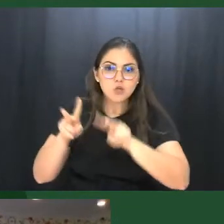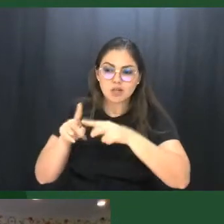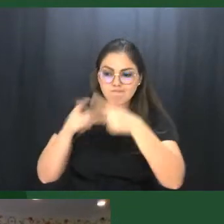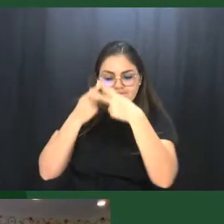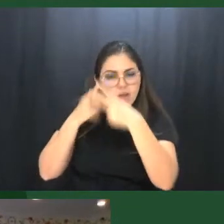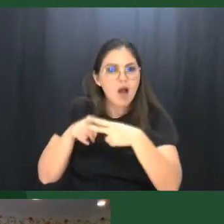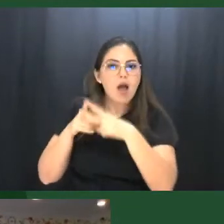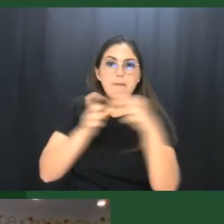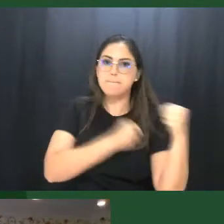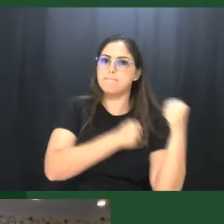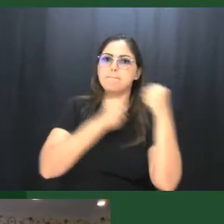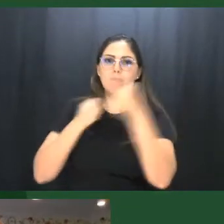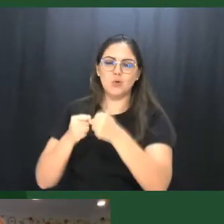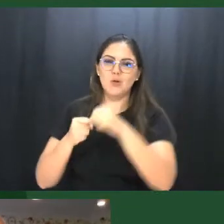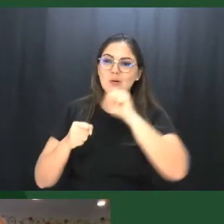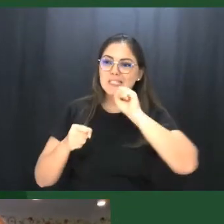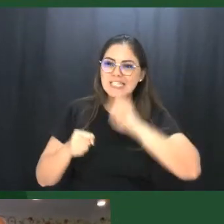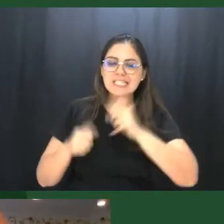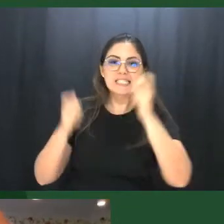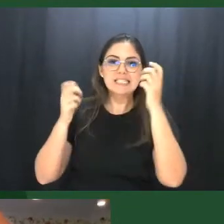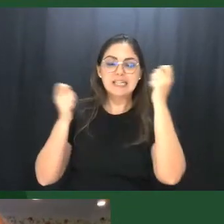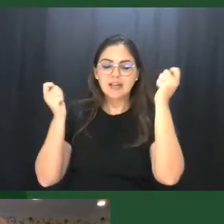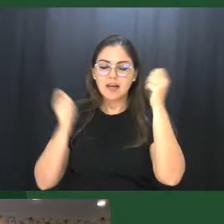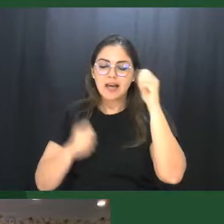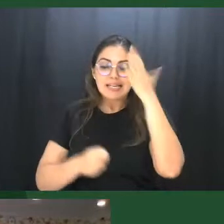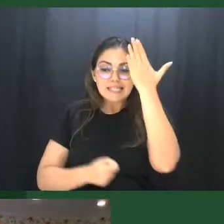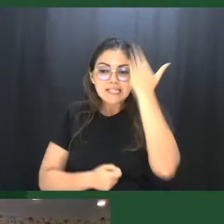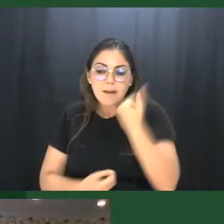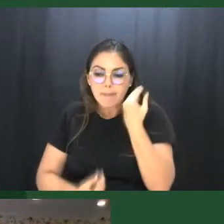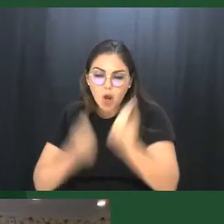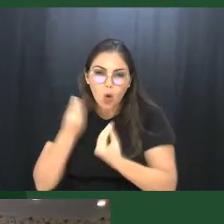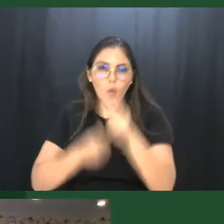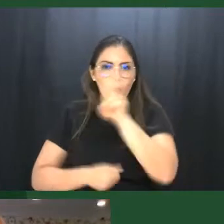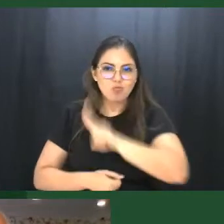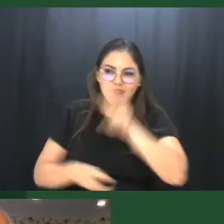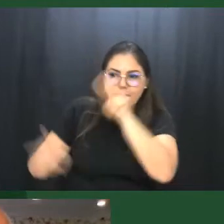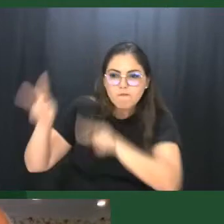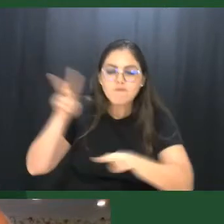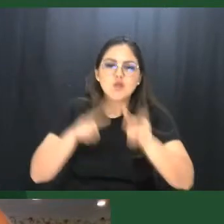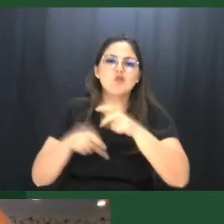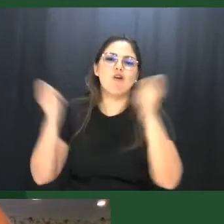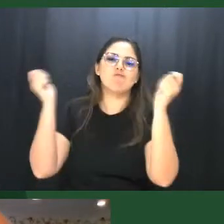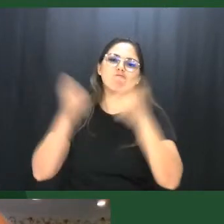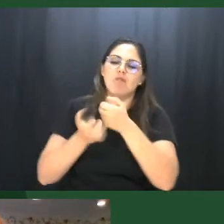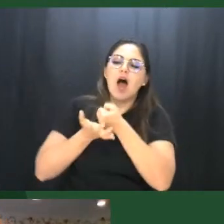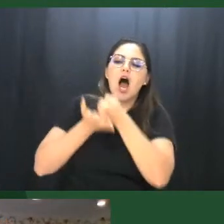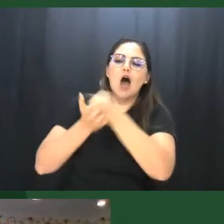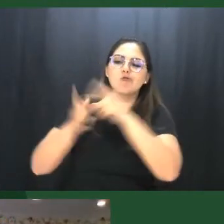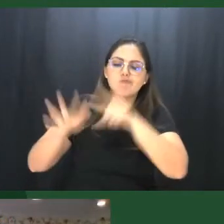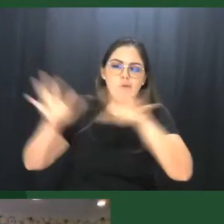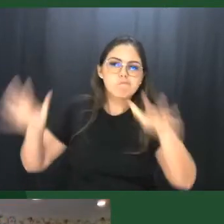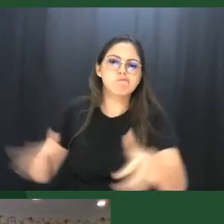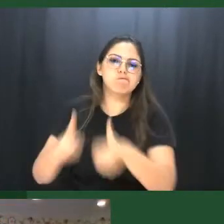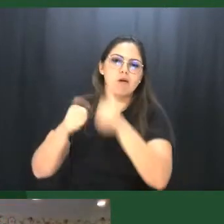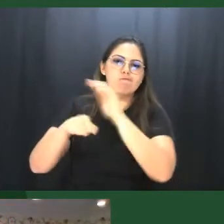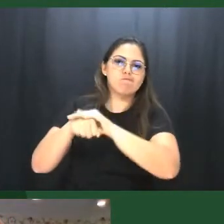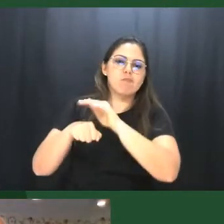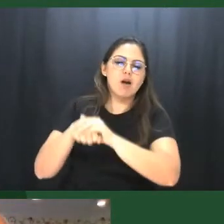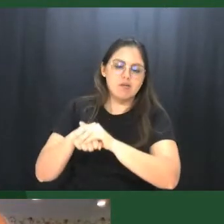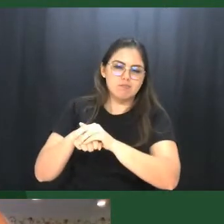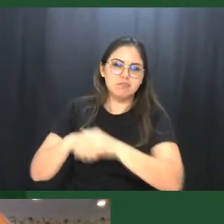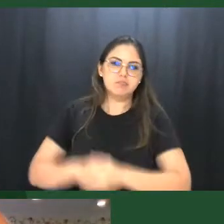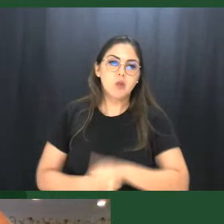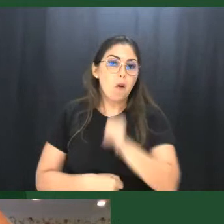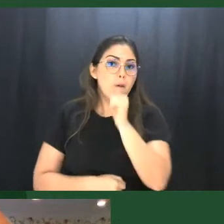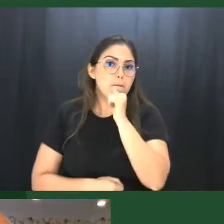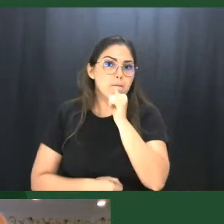our minds, a powerful telescope or a microscope to understand the world of